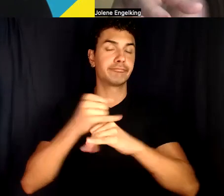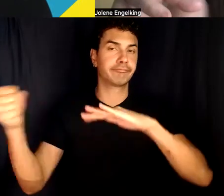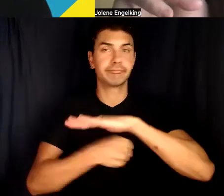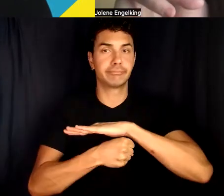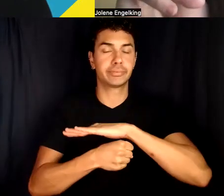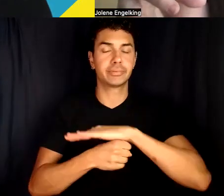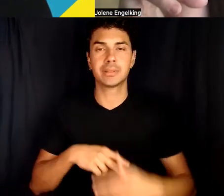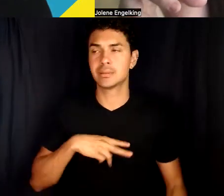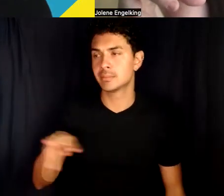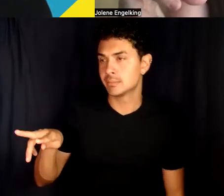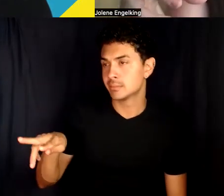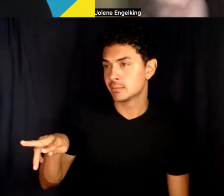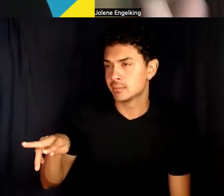level